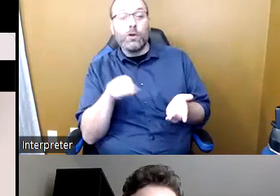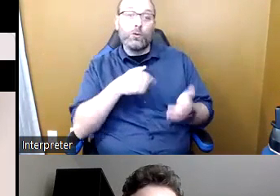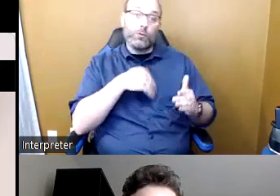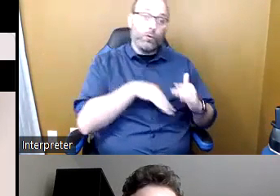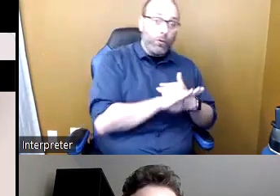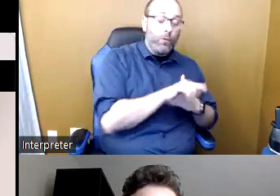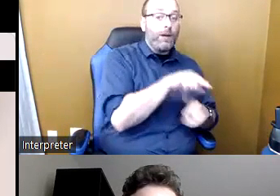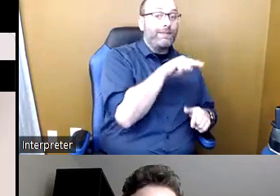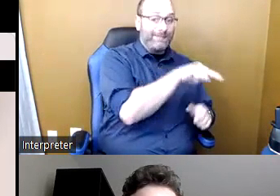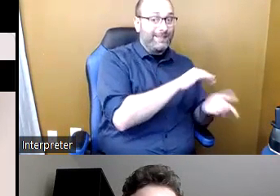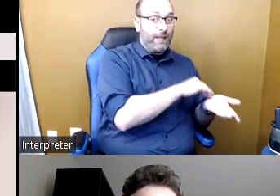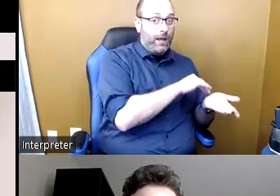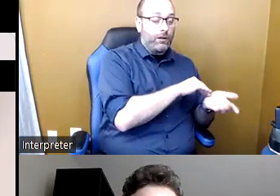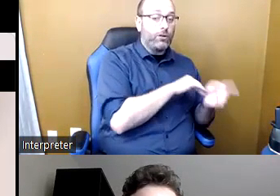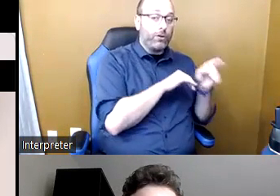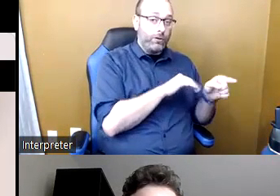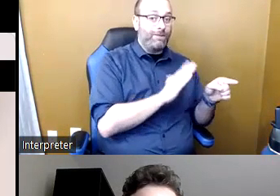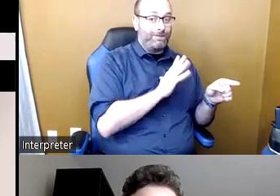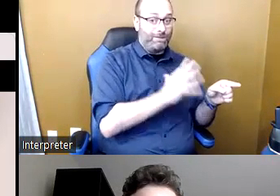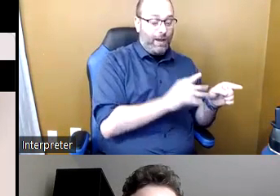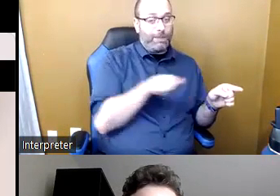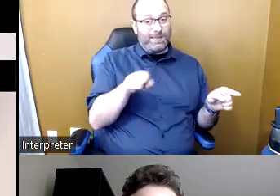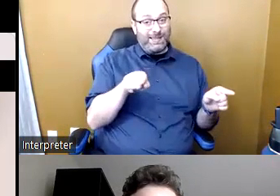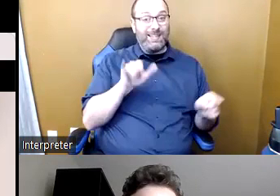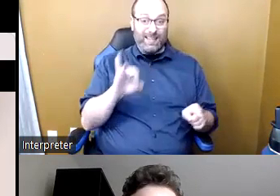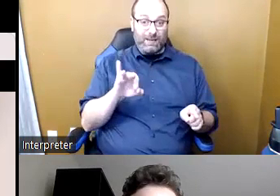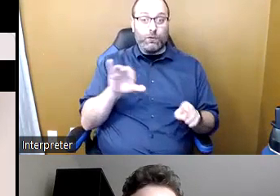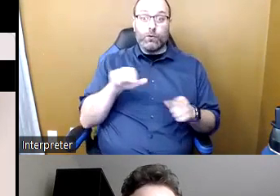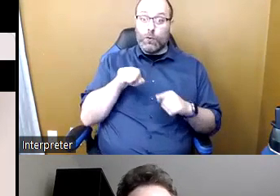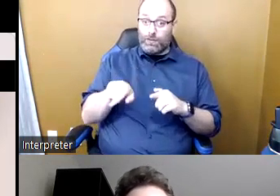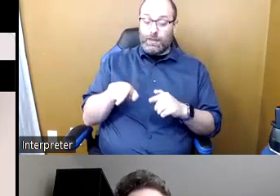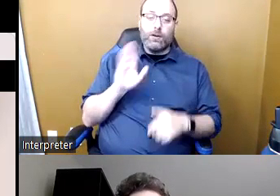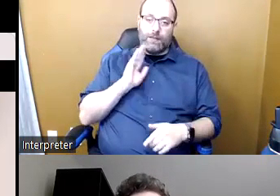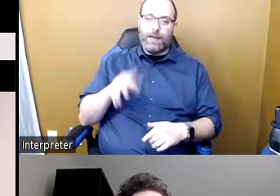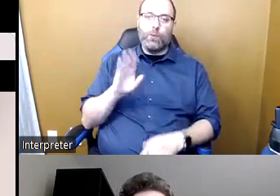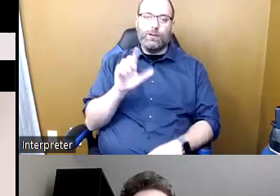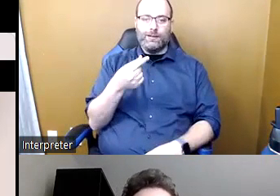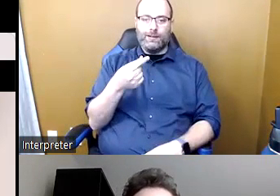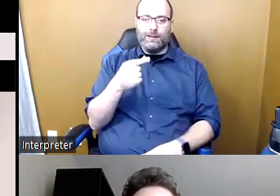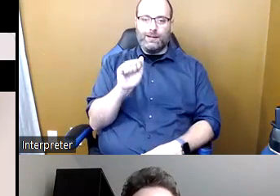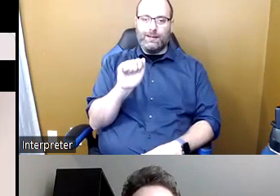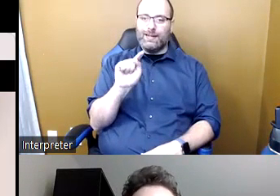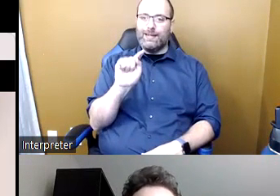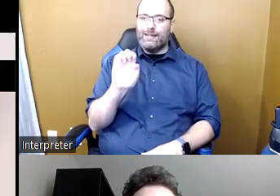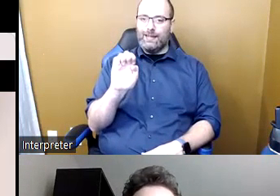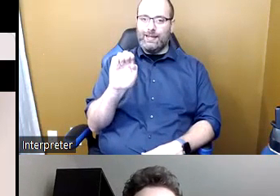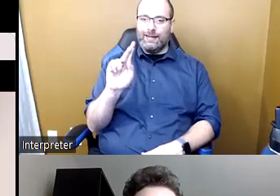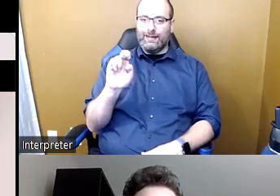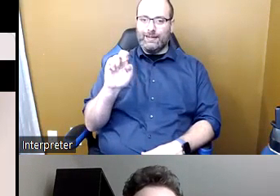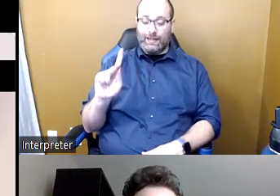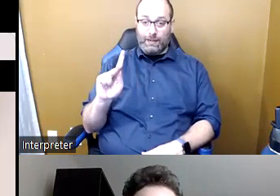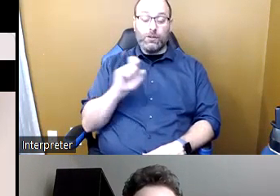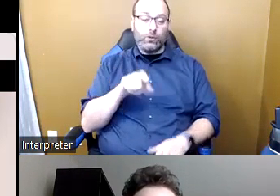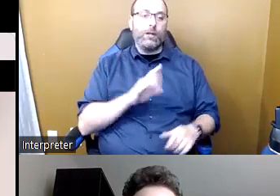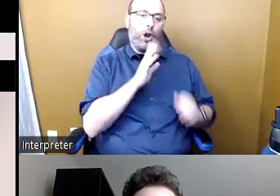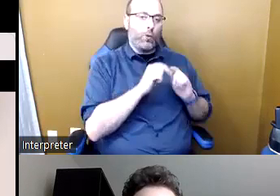because if you get the other one, they're going to gatekeep you. Or like, this is what you can say to this particular person to get a letter for surgery. So it's